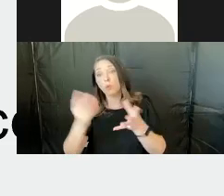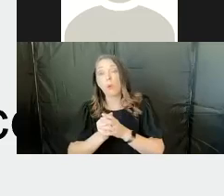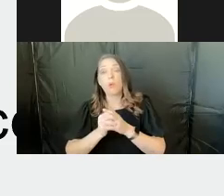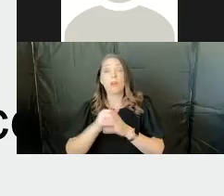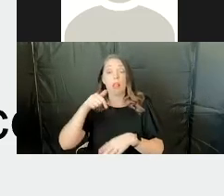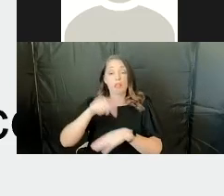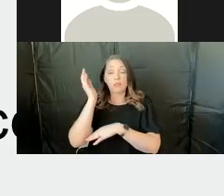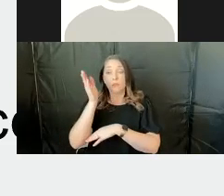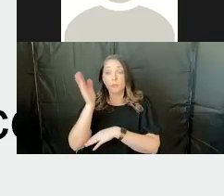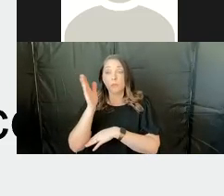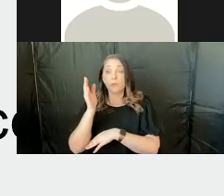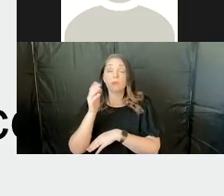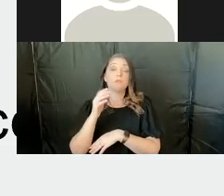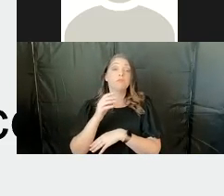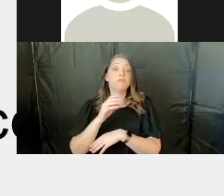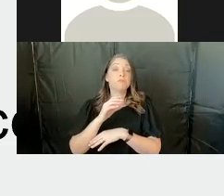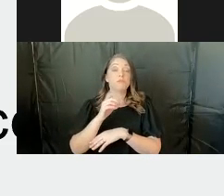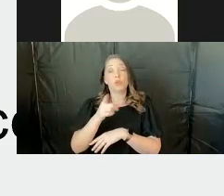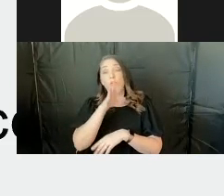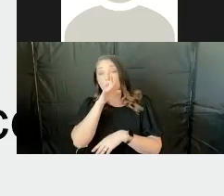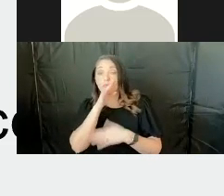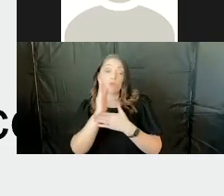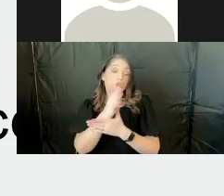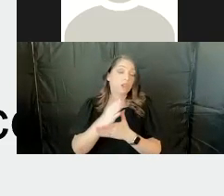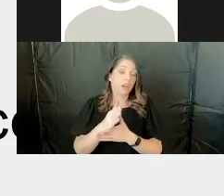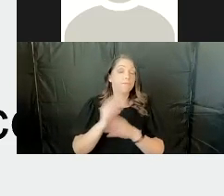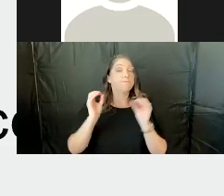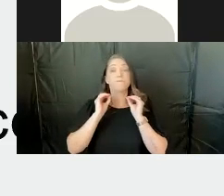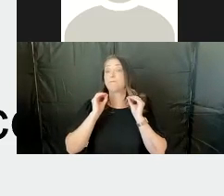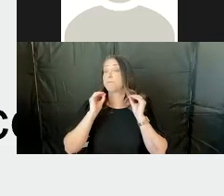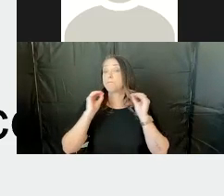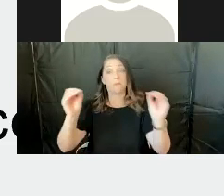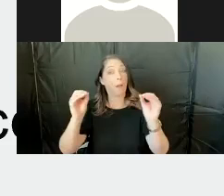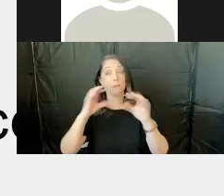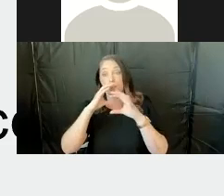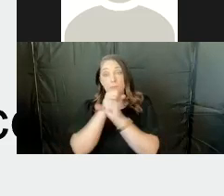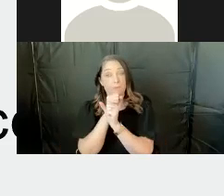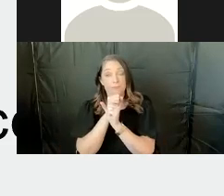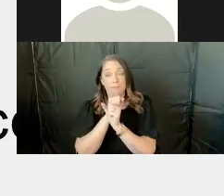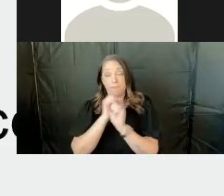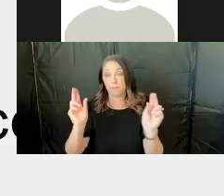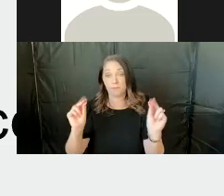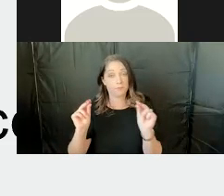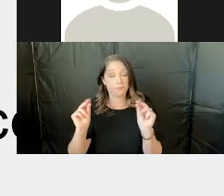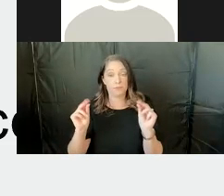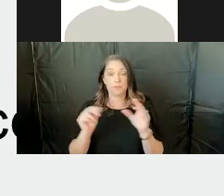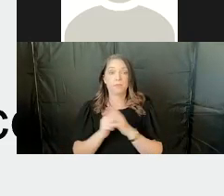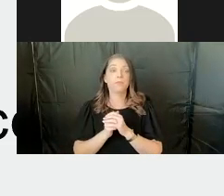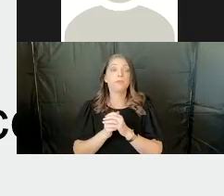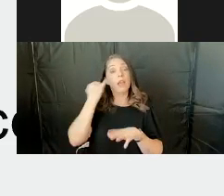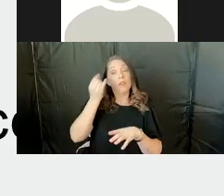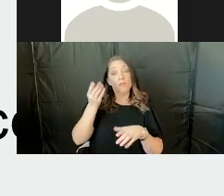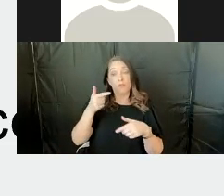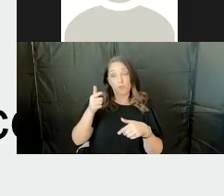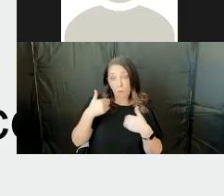you have a disability-related legal issue that you would like to discuss with Disability Rights California, please call our